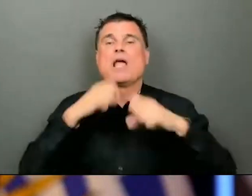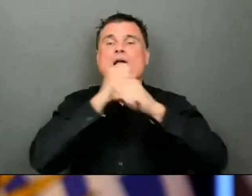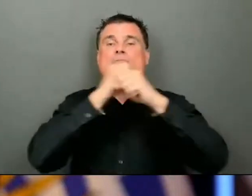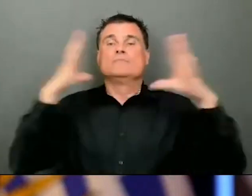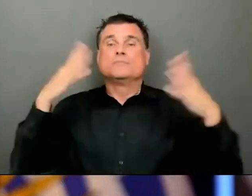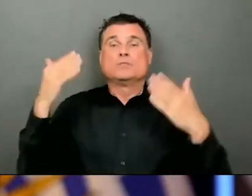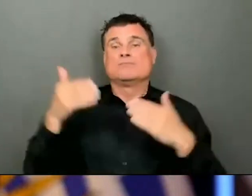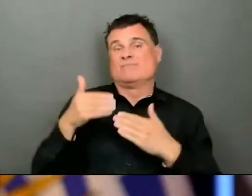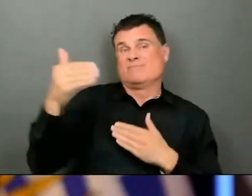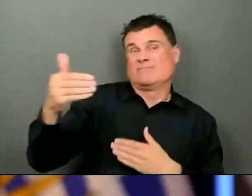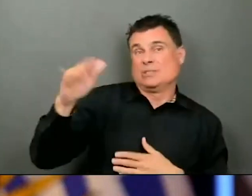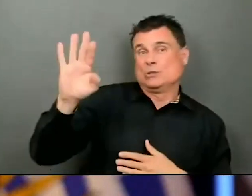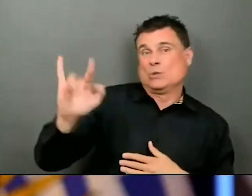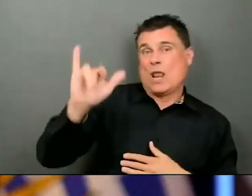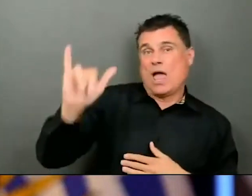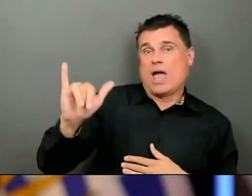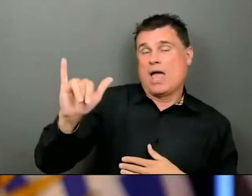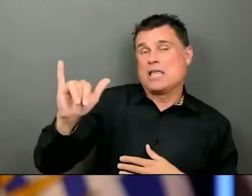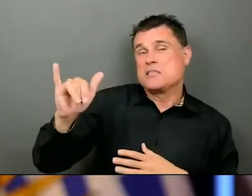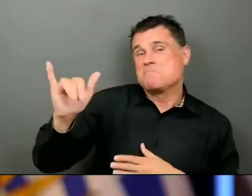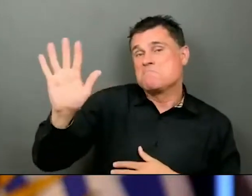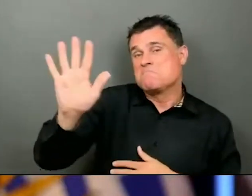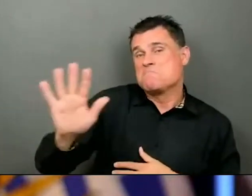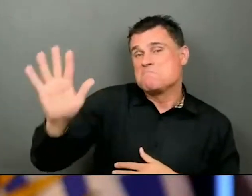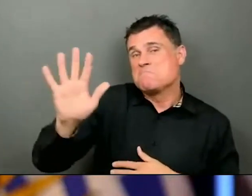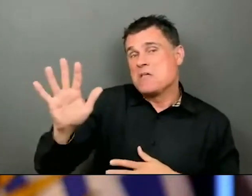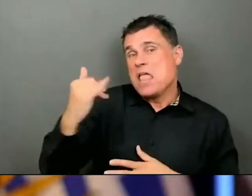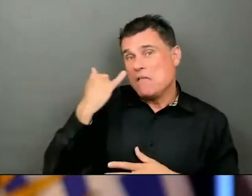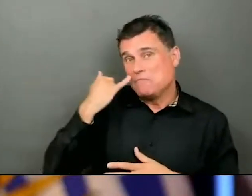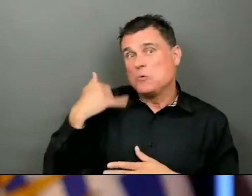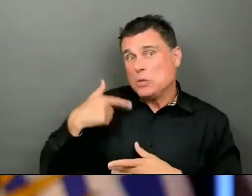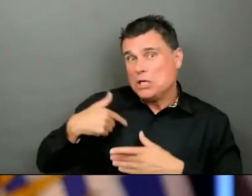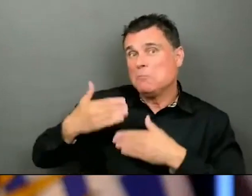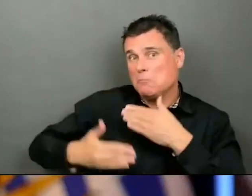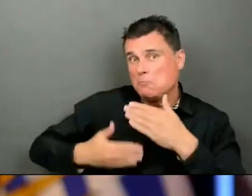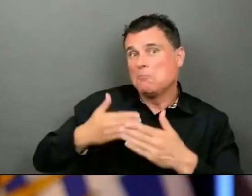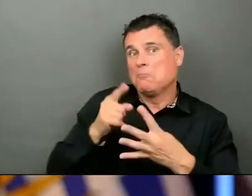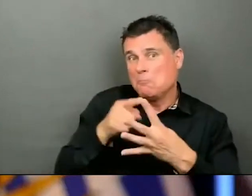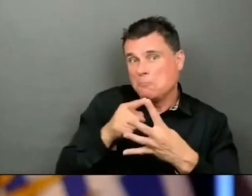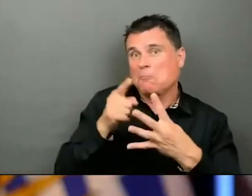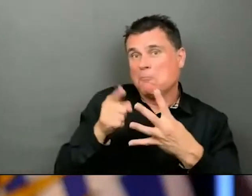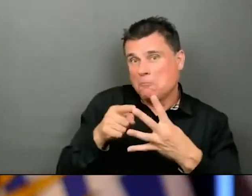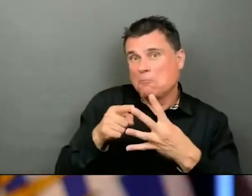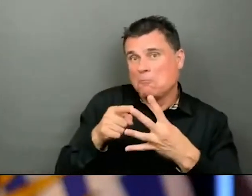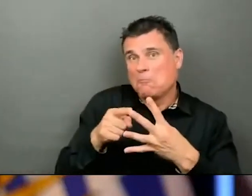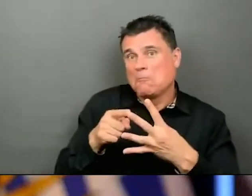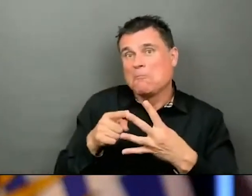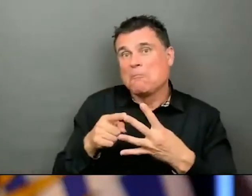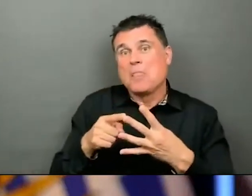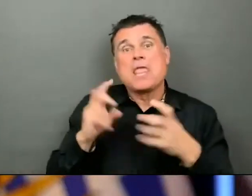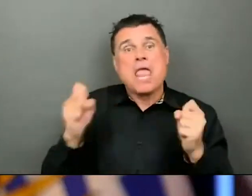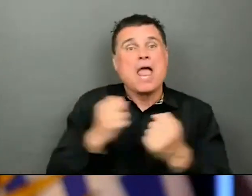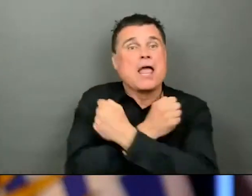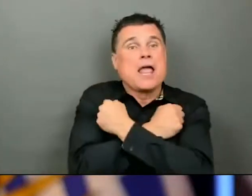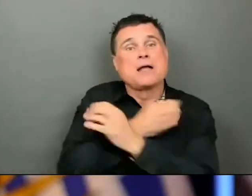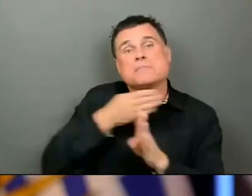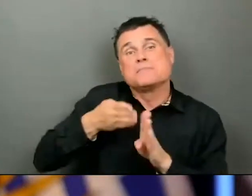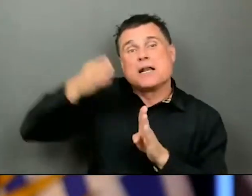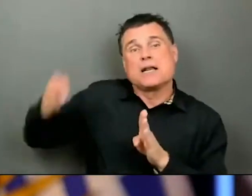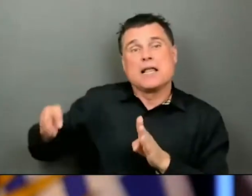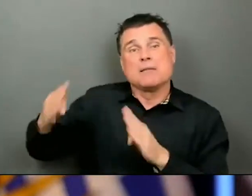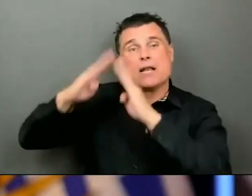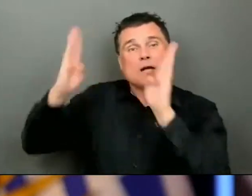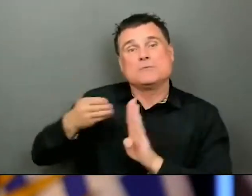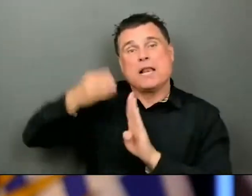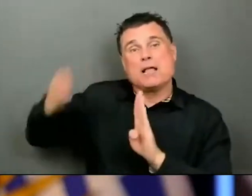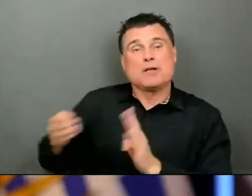that we expect, that we'll be able to hug our neighbors again, if they're people who like to